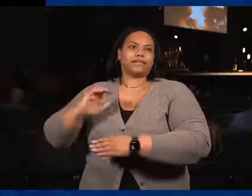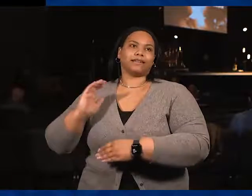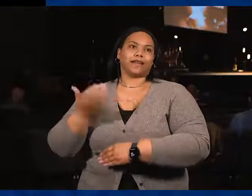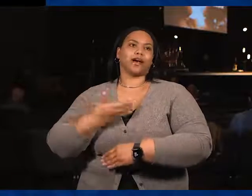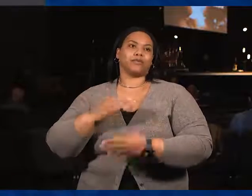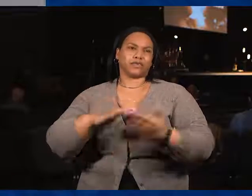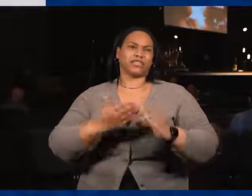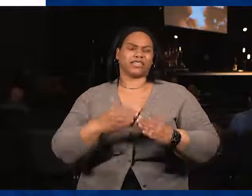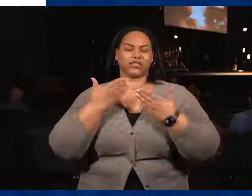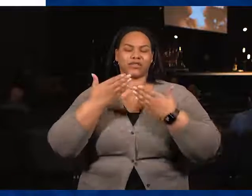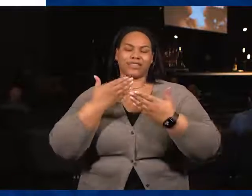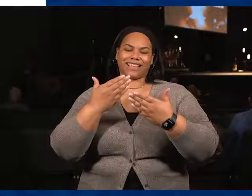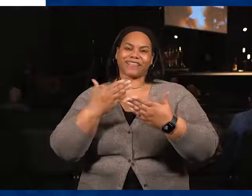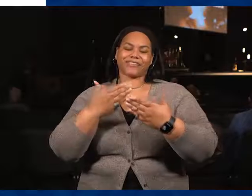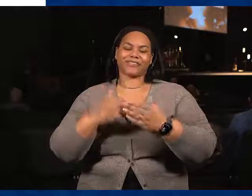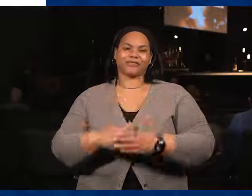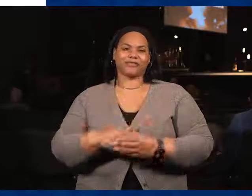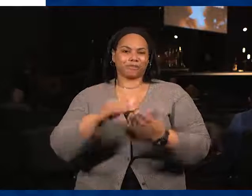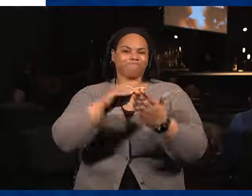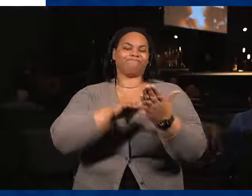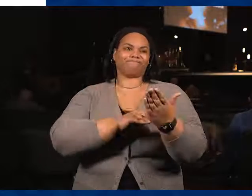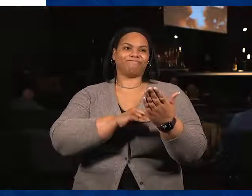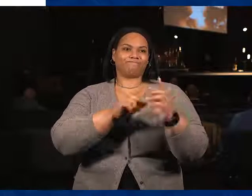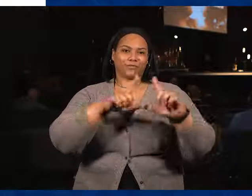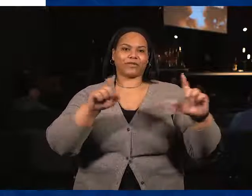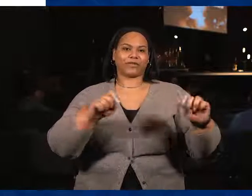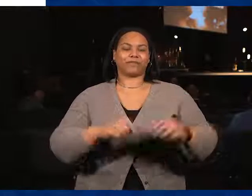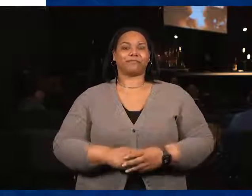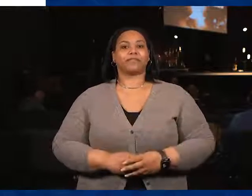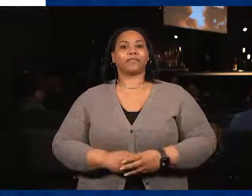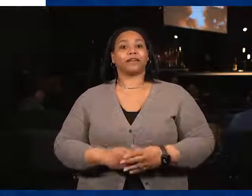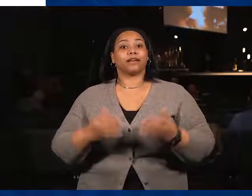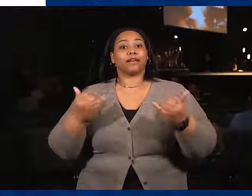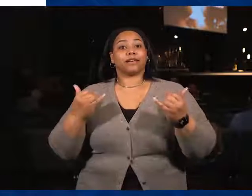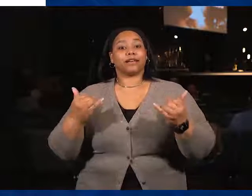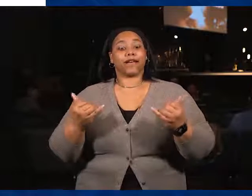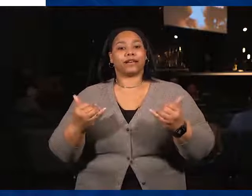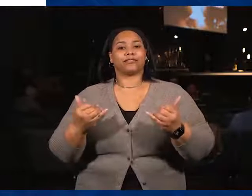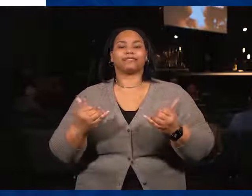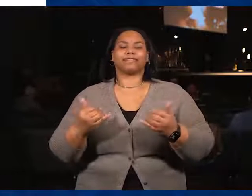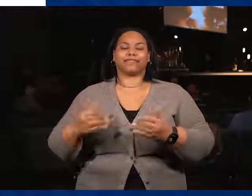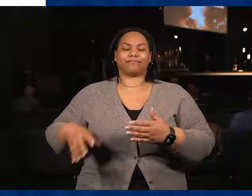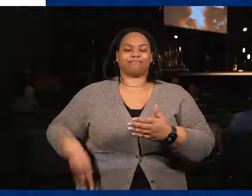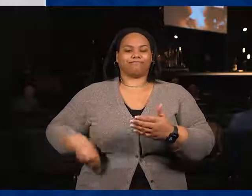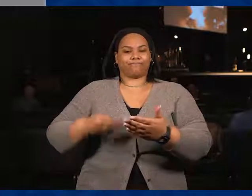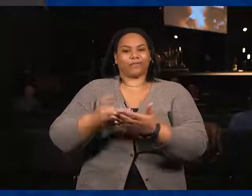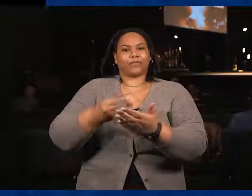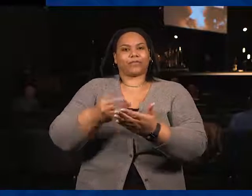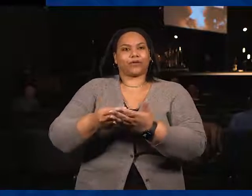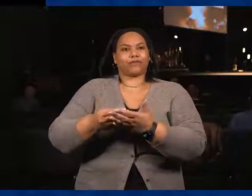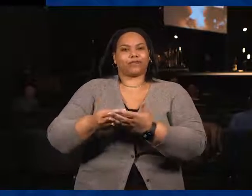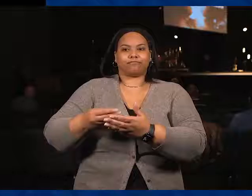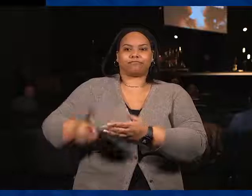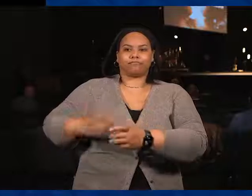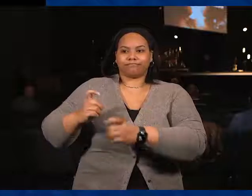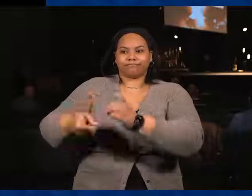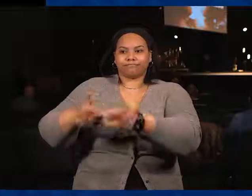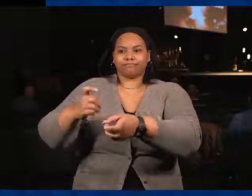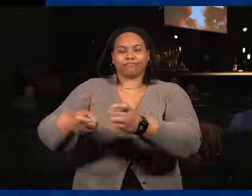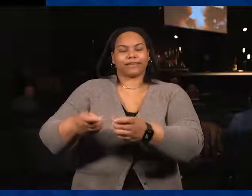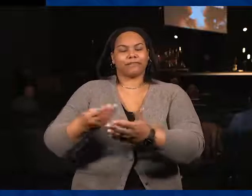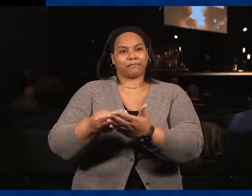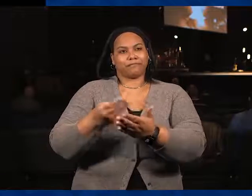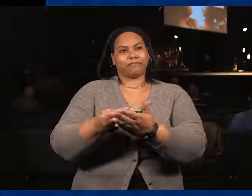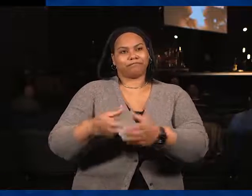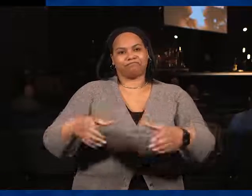you in advance for filling that out. So now we're going to move into our time of giving. Now, you might have heard me a couple of